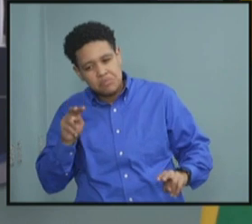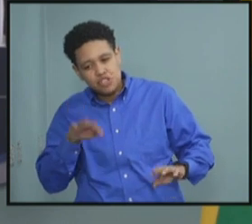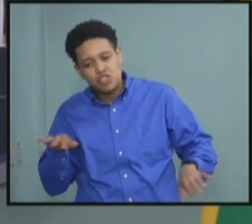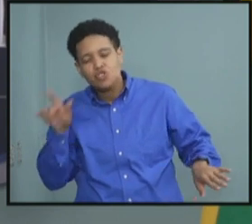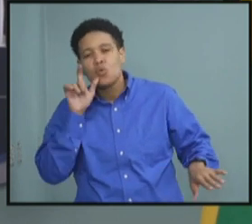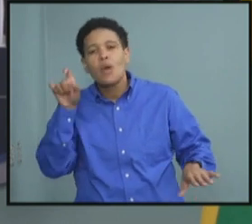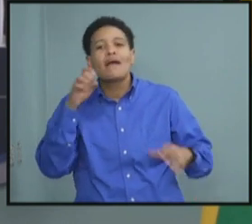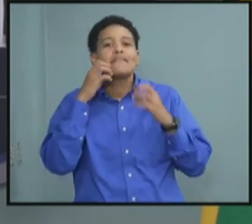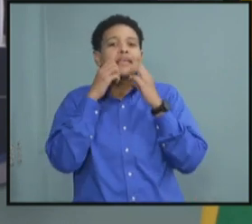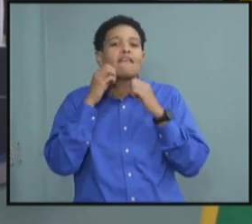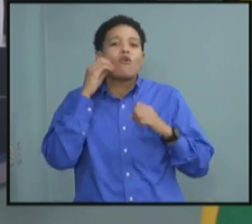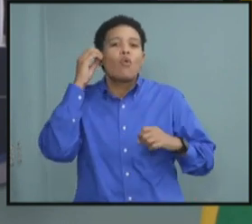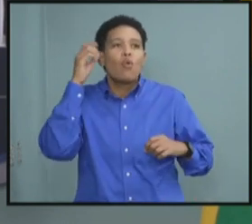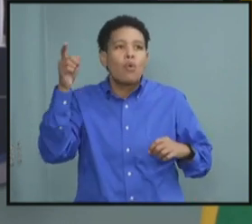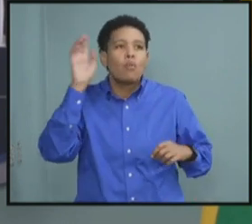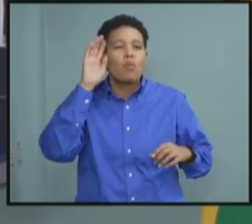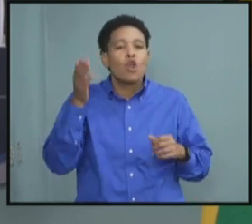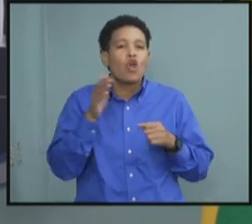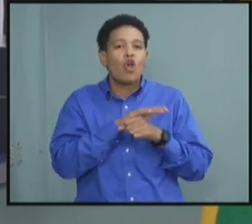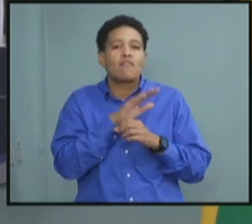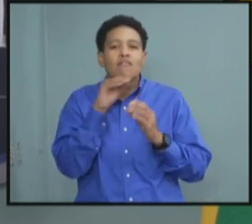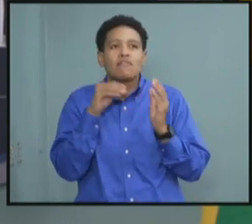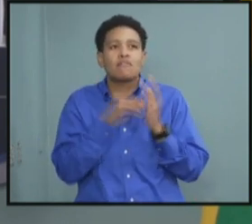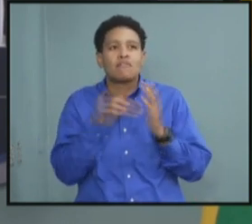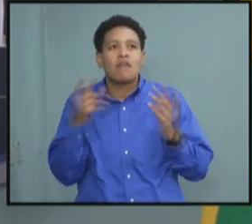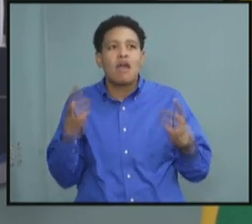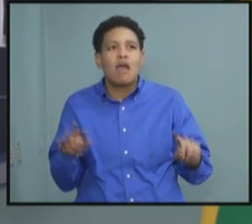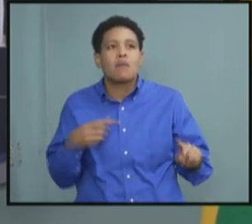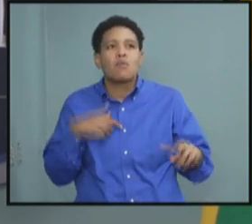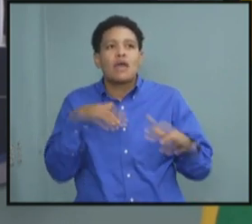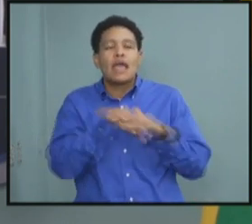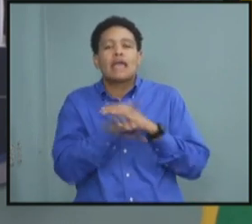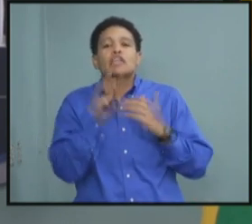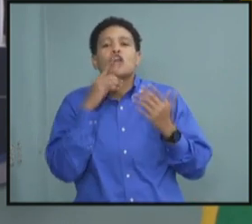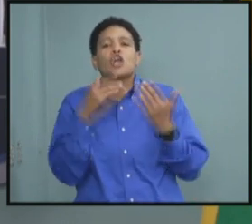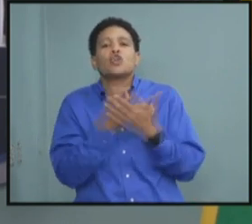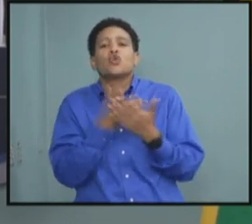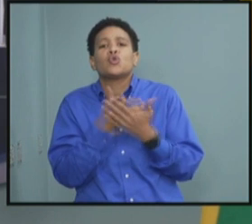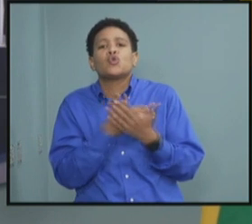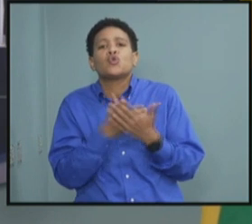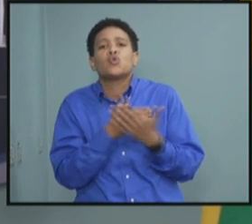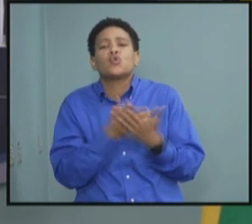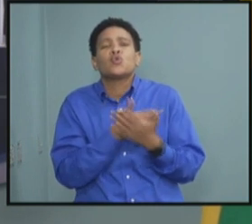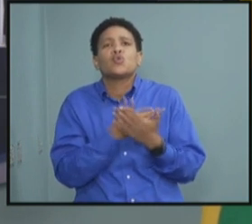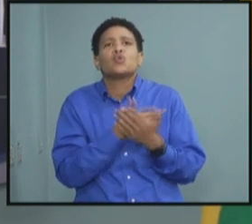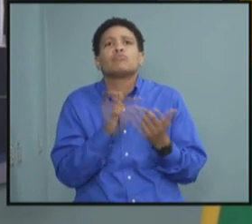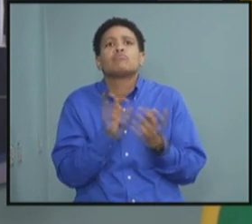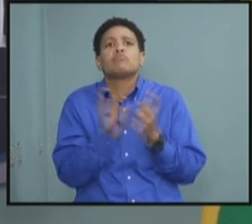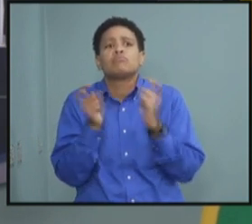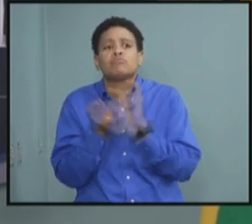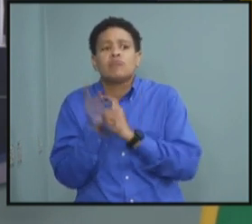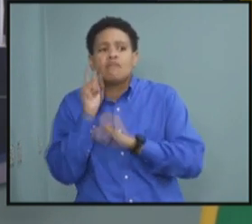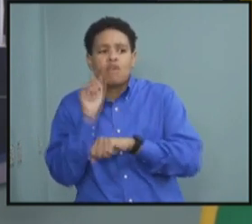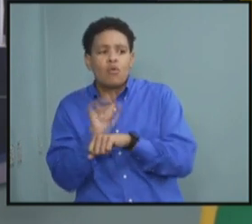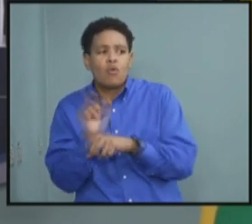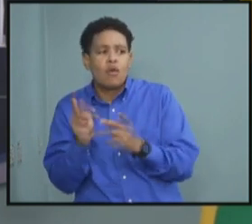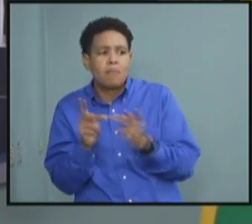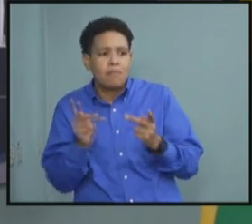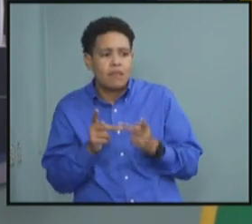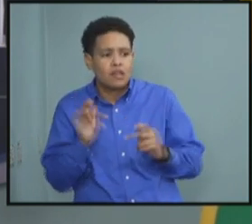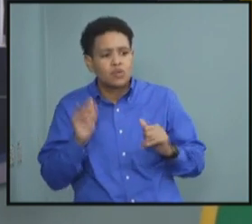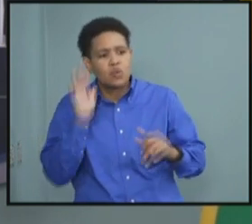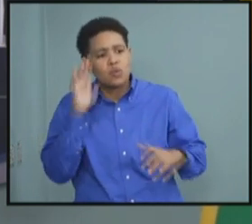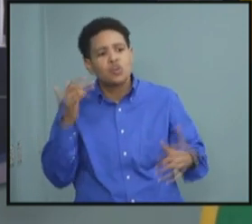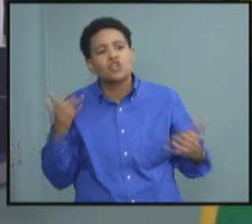be cared for at home. We are entering into a new paradigm for the workplace, which we